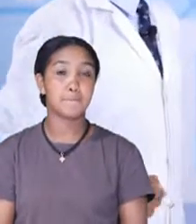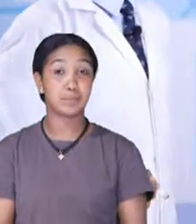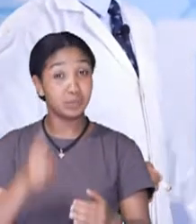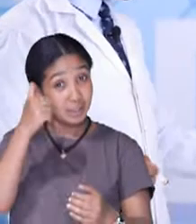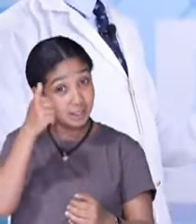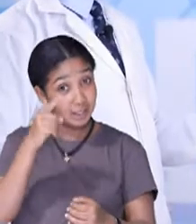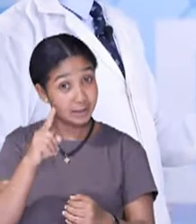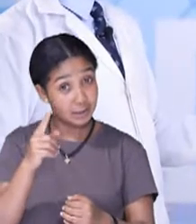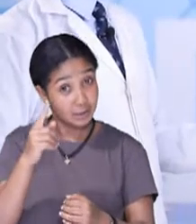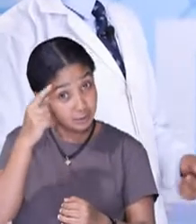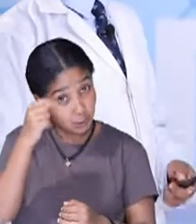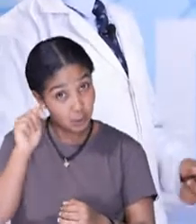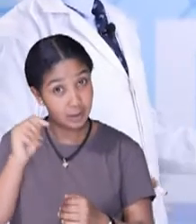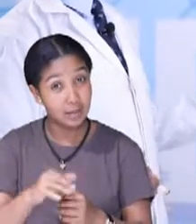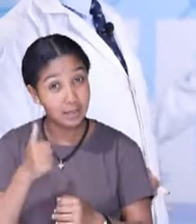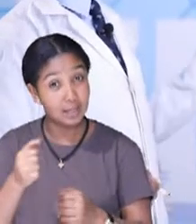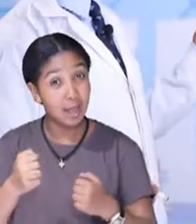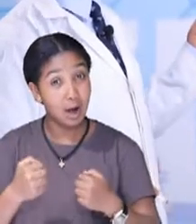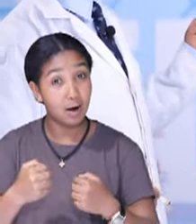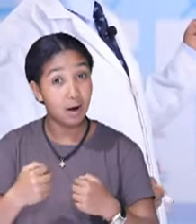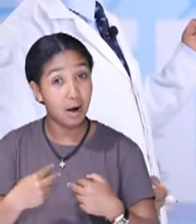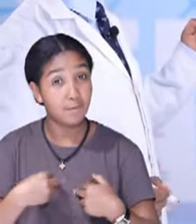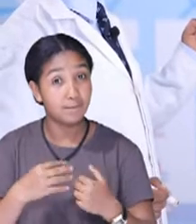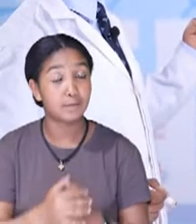In his theory, he have